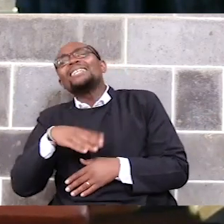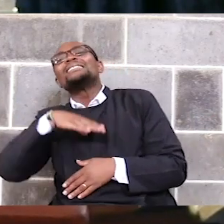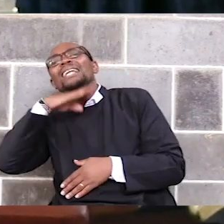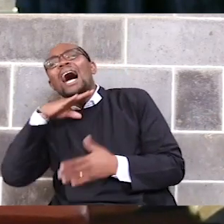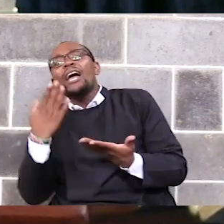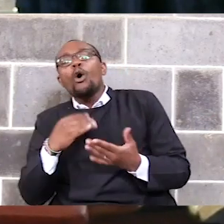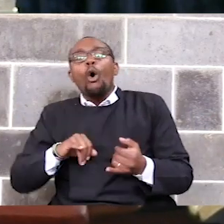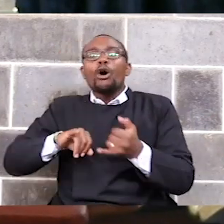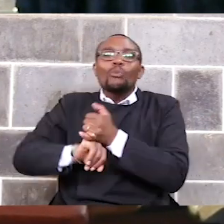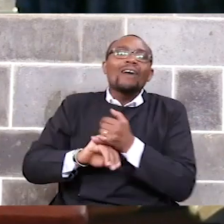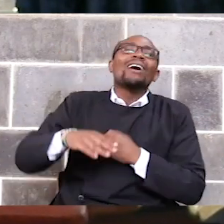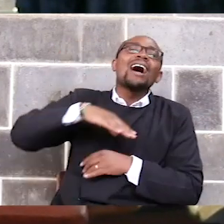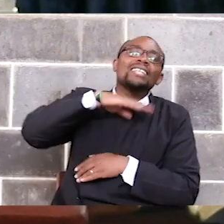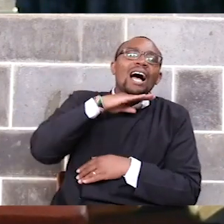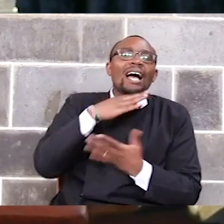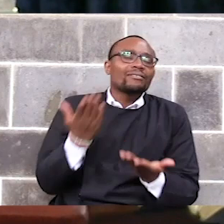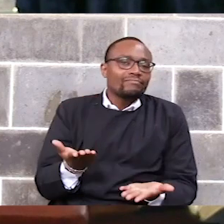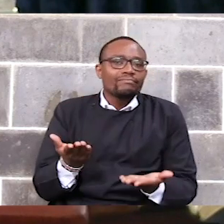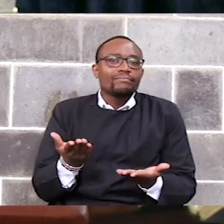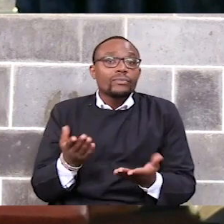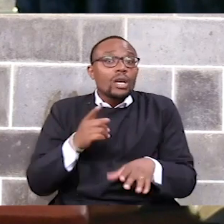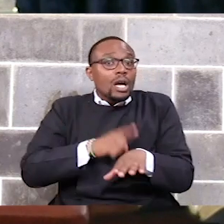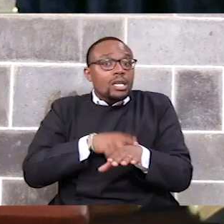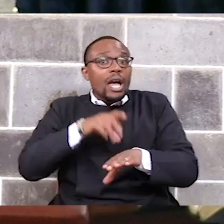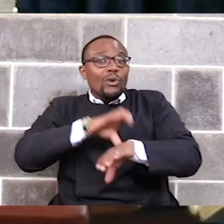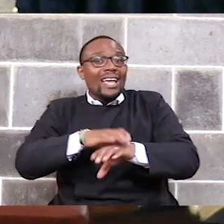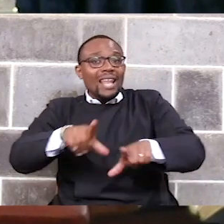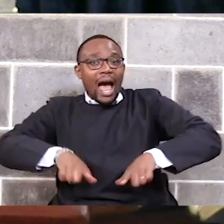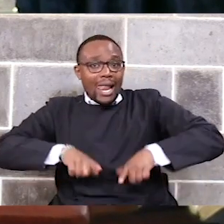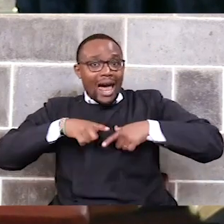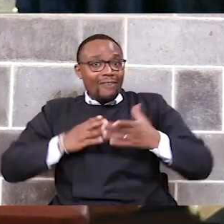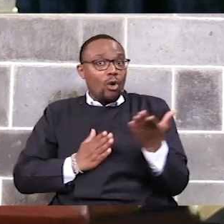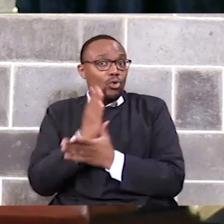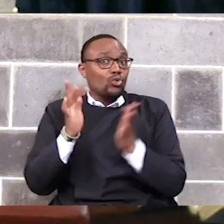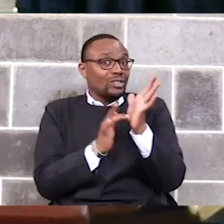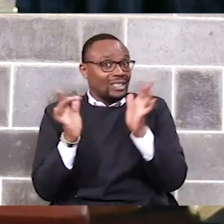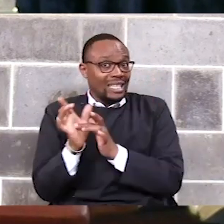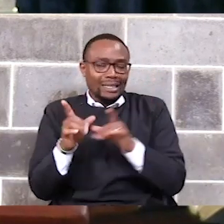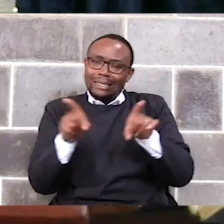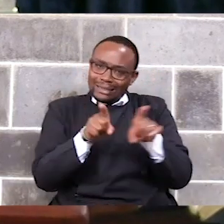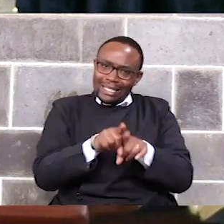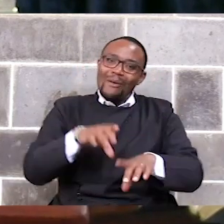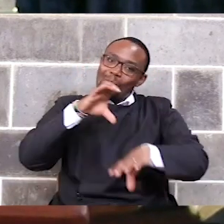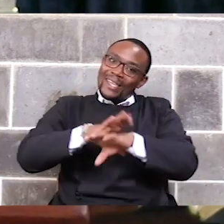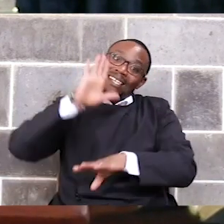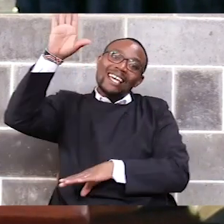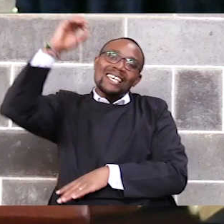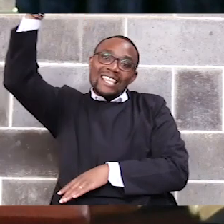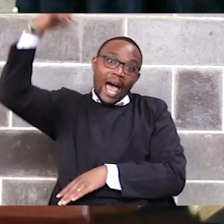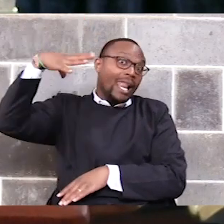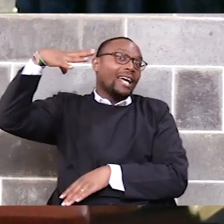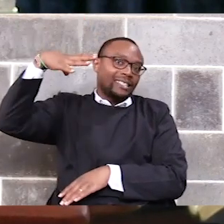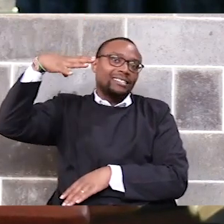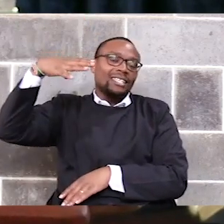widowed. When we receive life through Christ, we also receive his light. His light is the voice